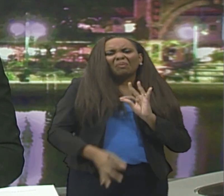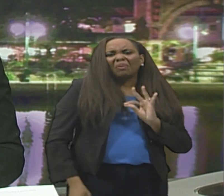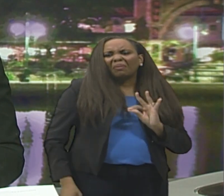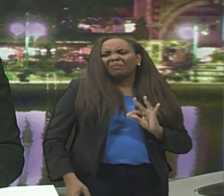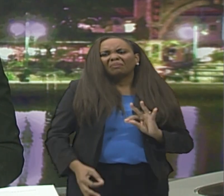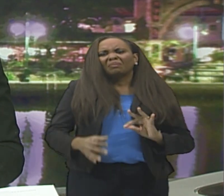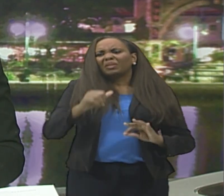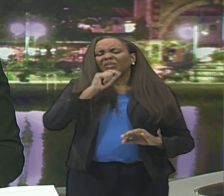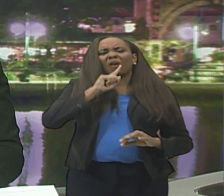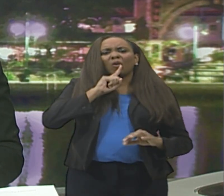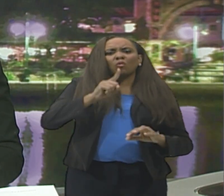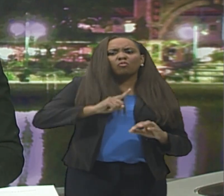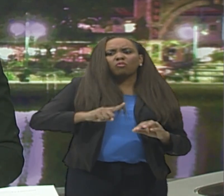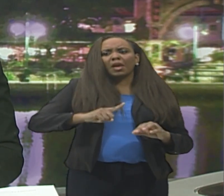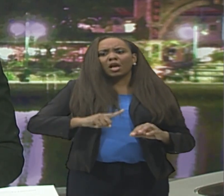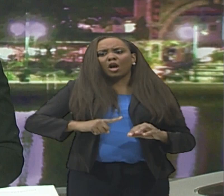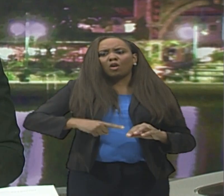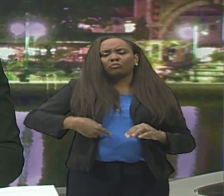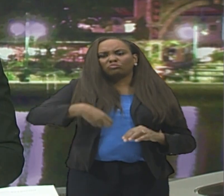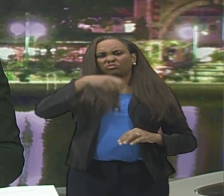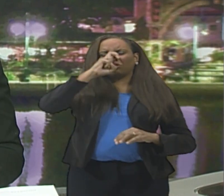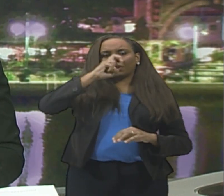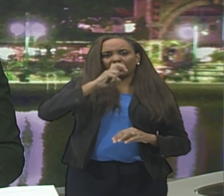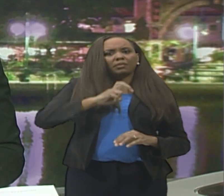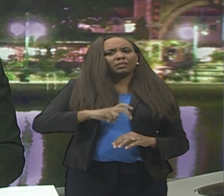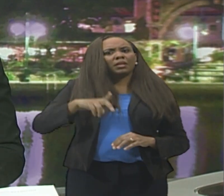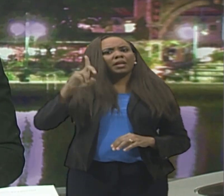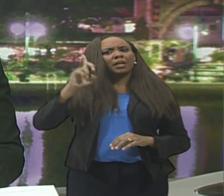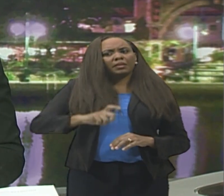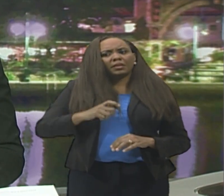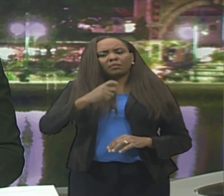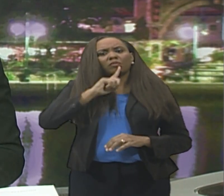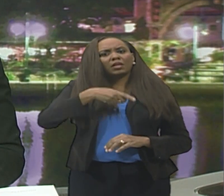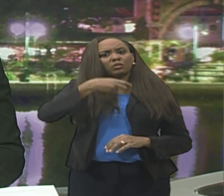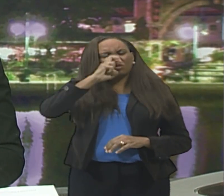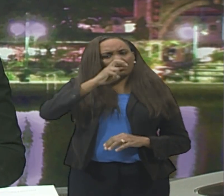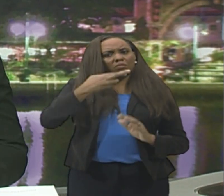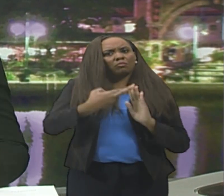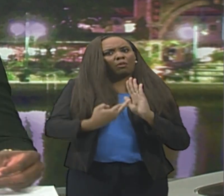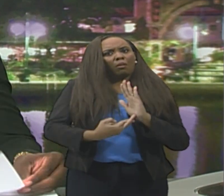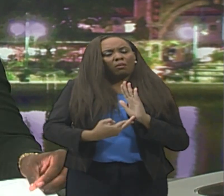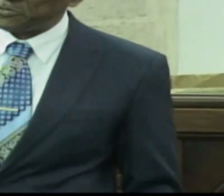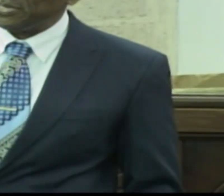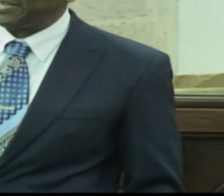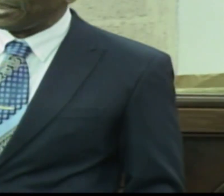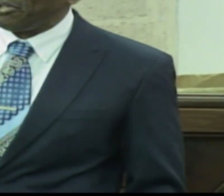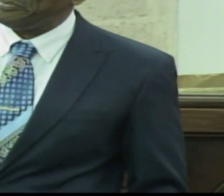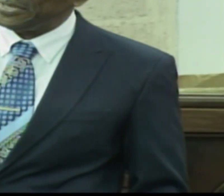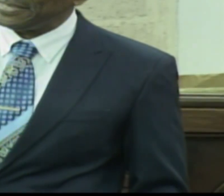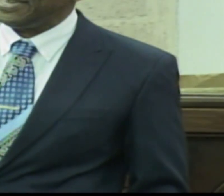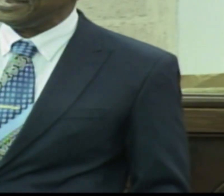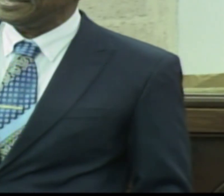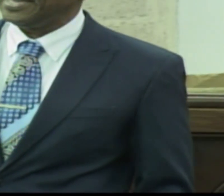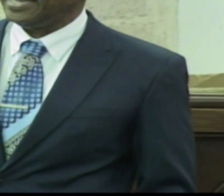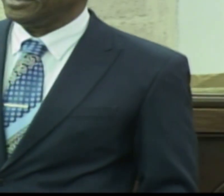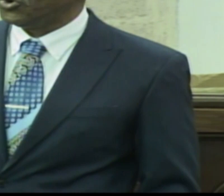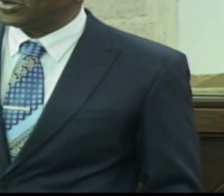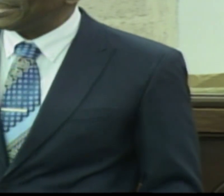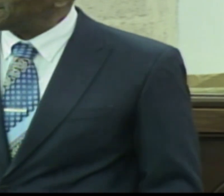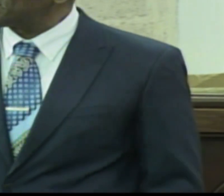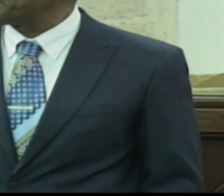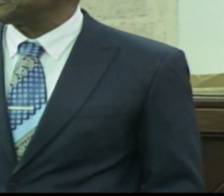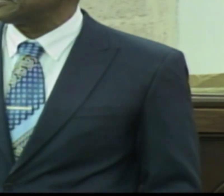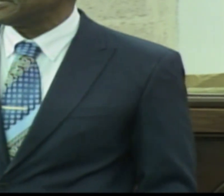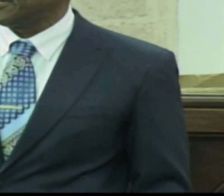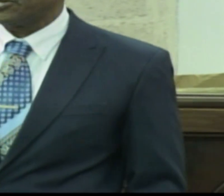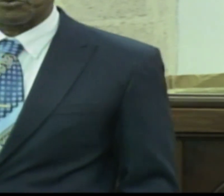guard against being labeled as a country where corruption is rife. Corruption cannot be seen in